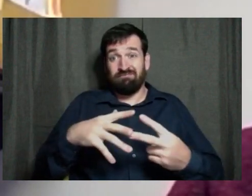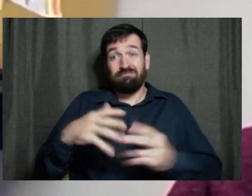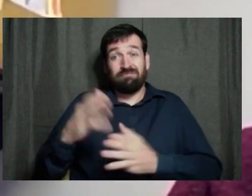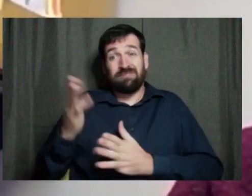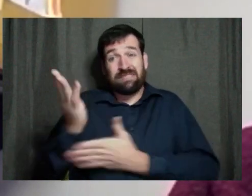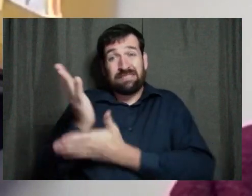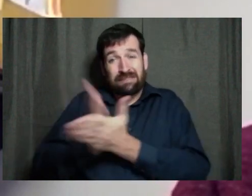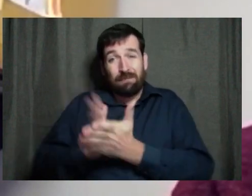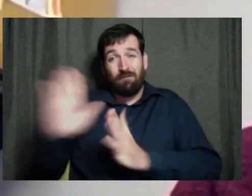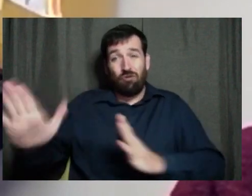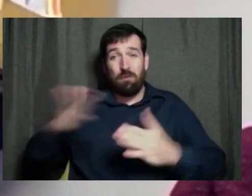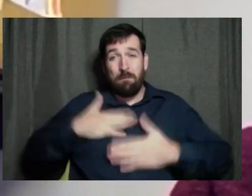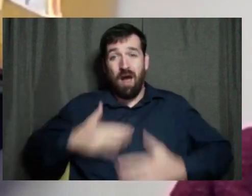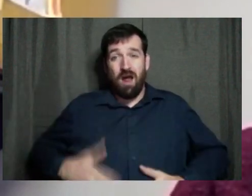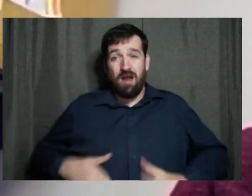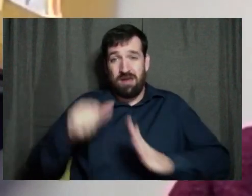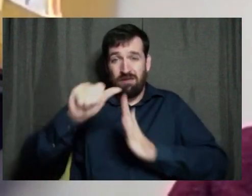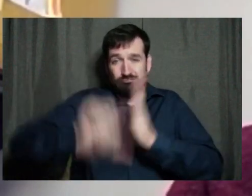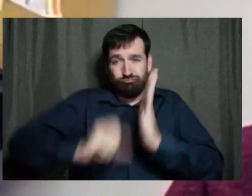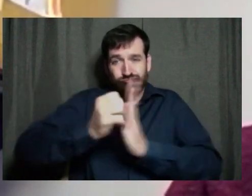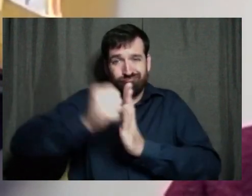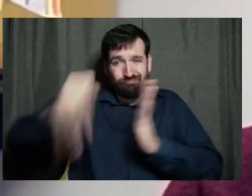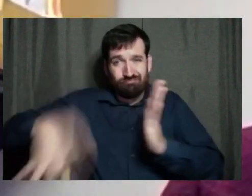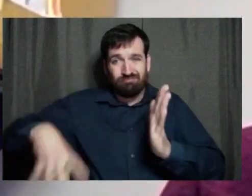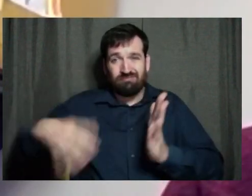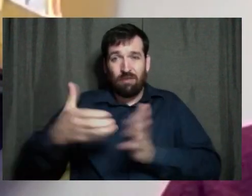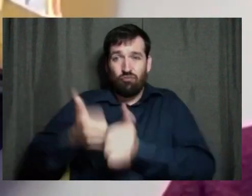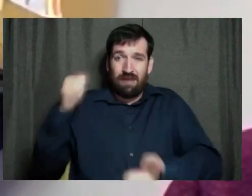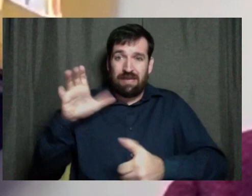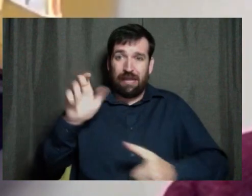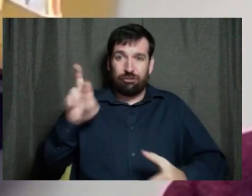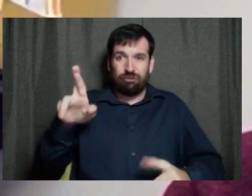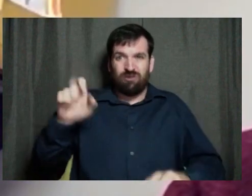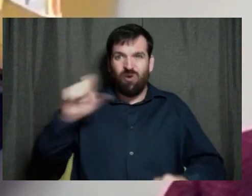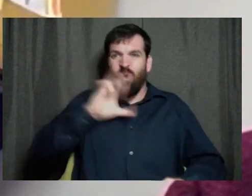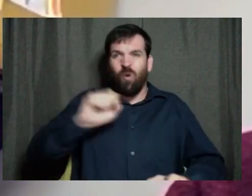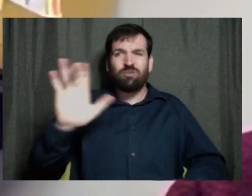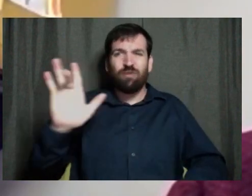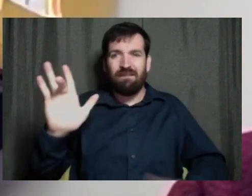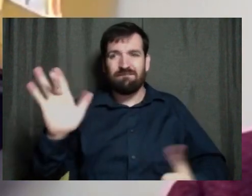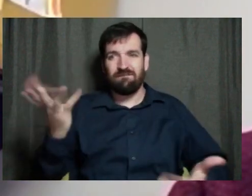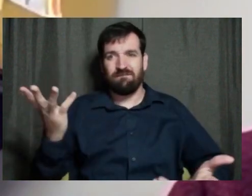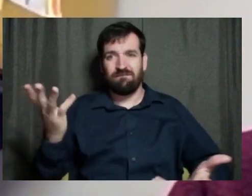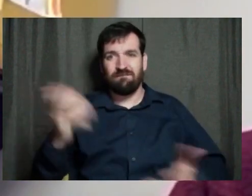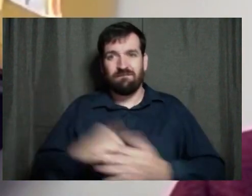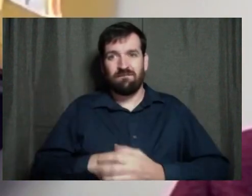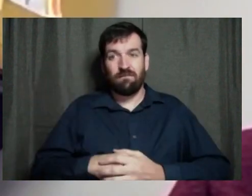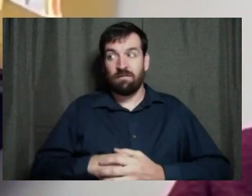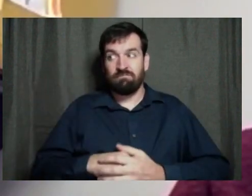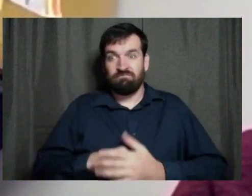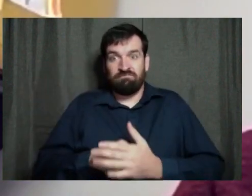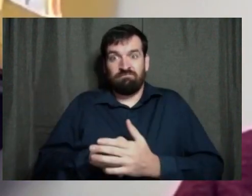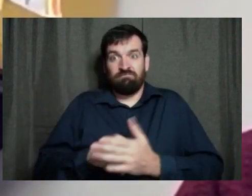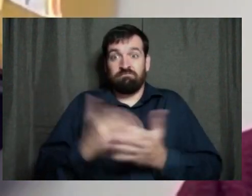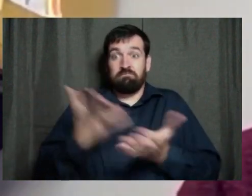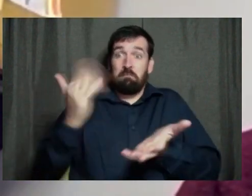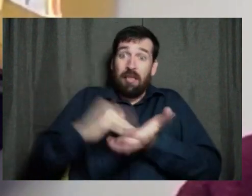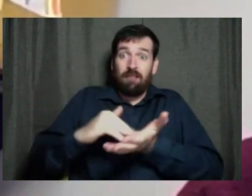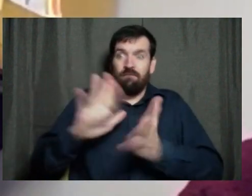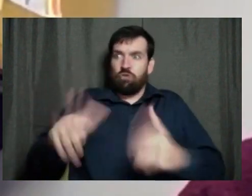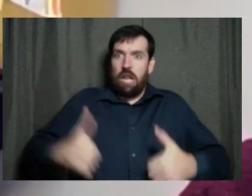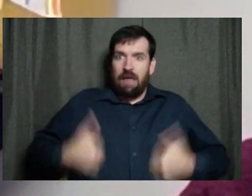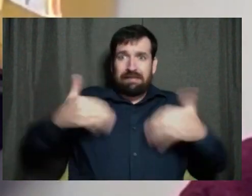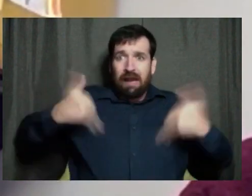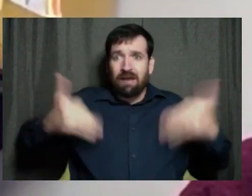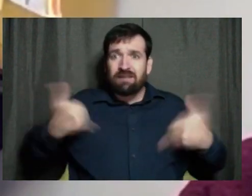parts just to prevent cancer. And she's only 25 years old, in the prime of her life, never thinking that this would be something